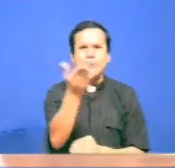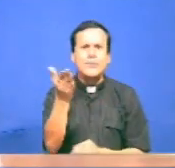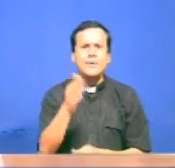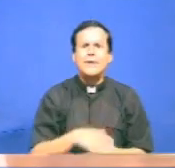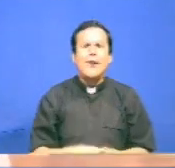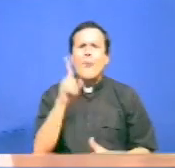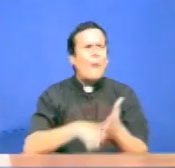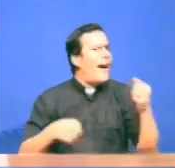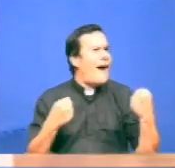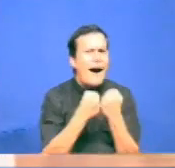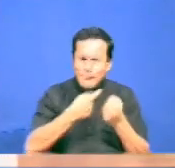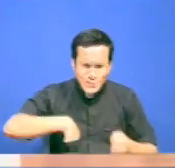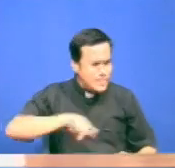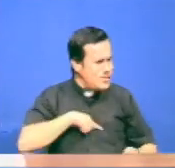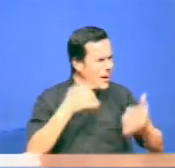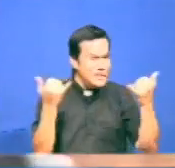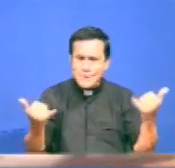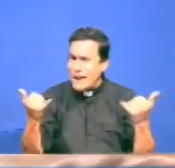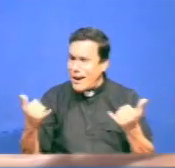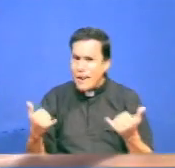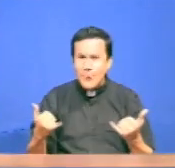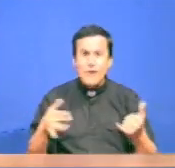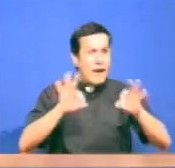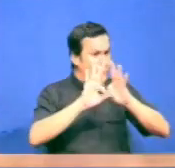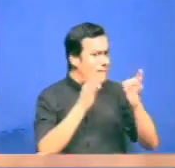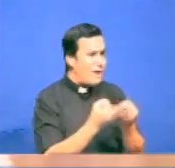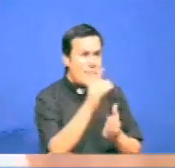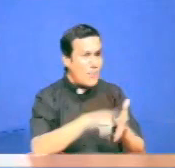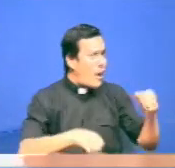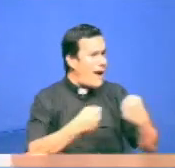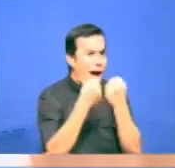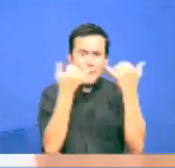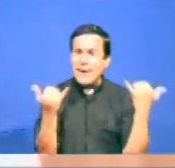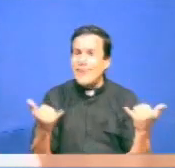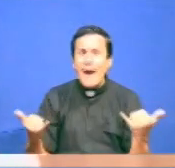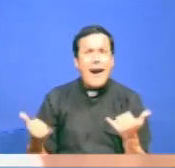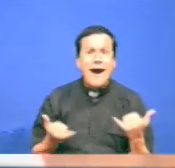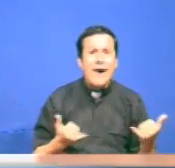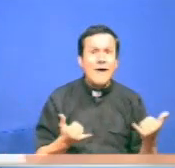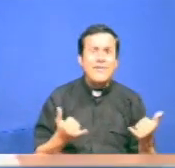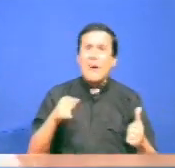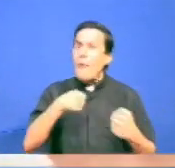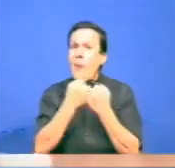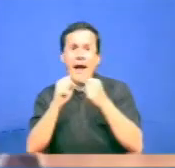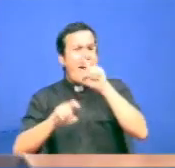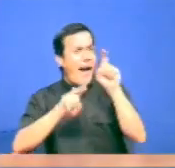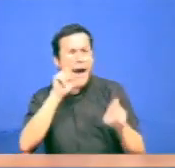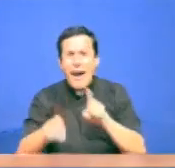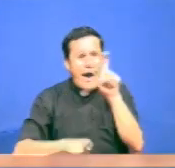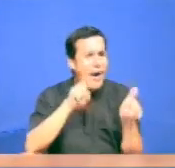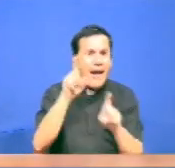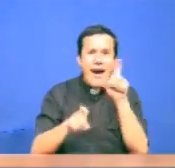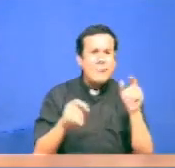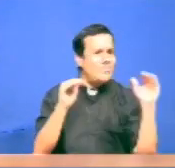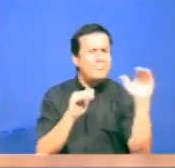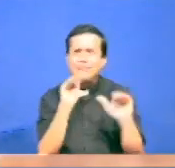us? Ask the families, what happened to us? Ask the children, what happened to us? Ask anyone.